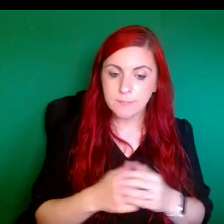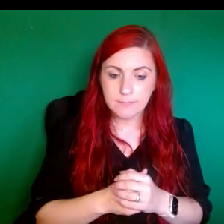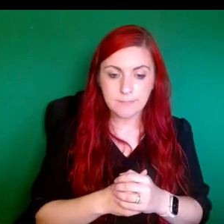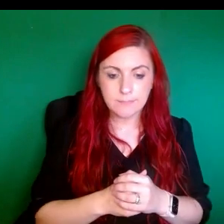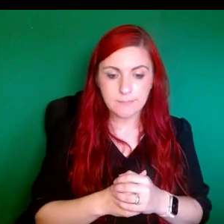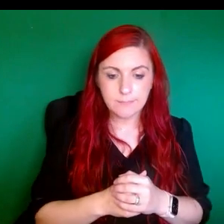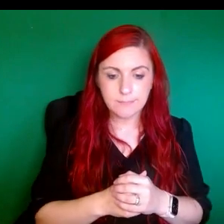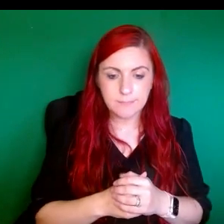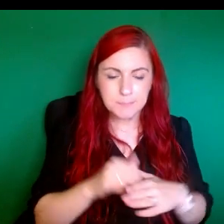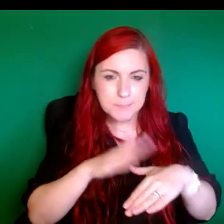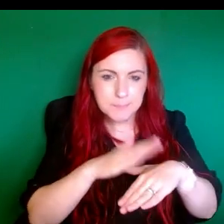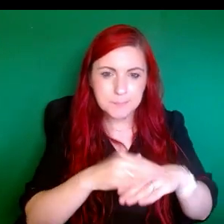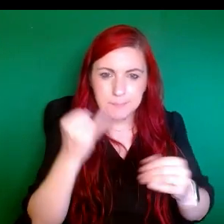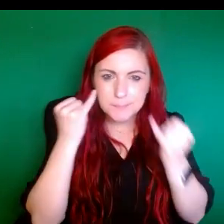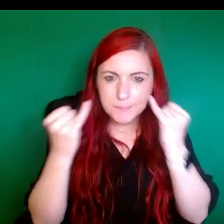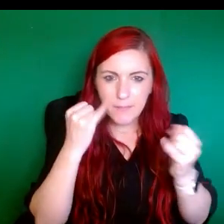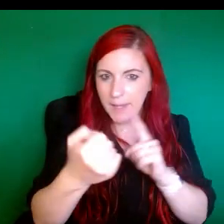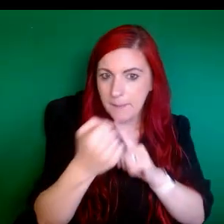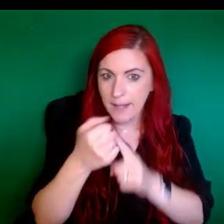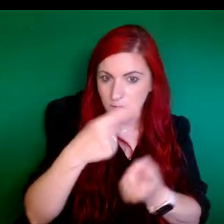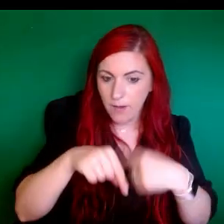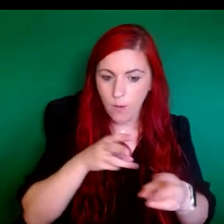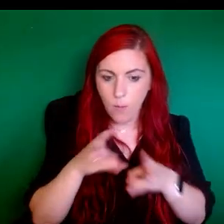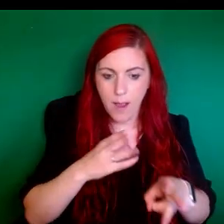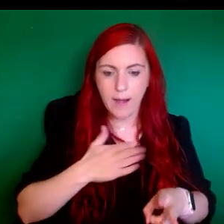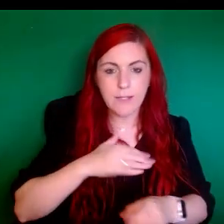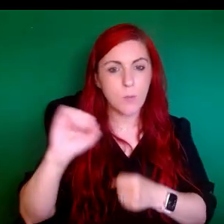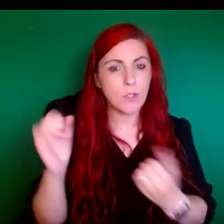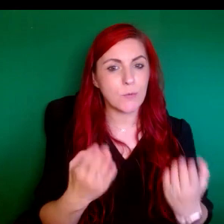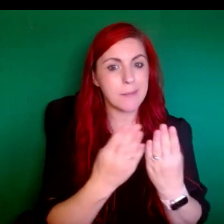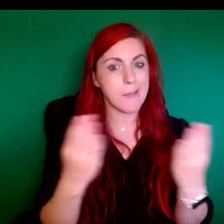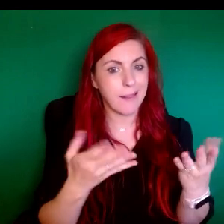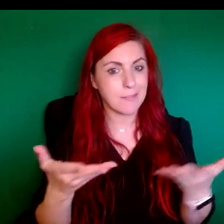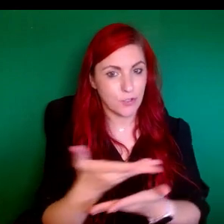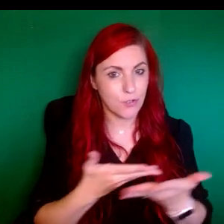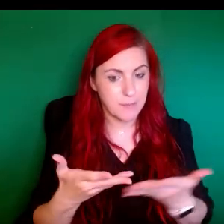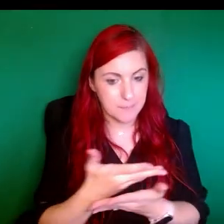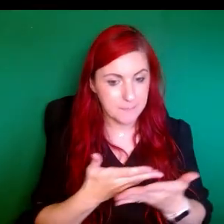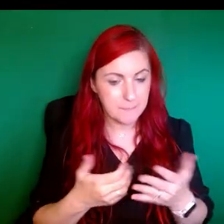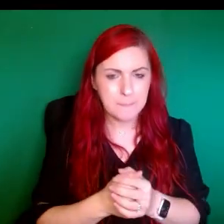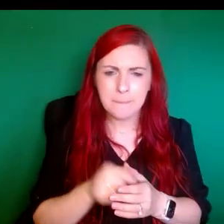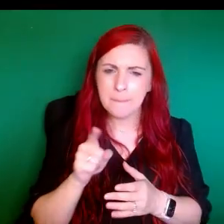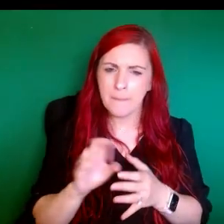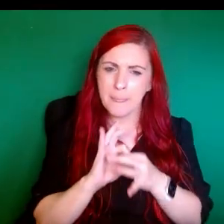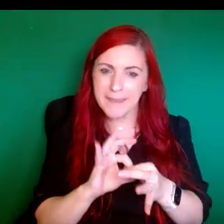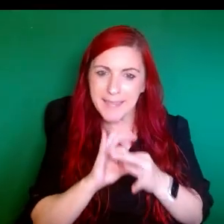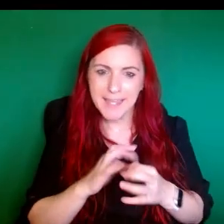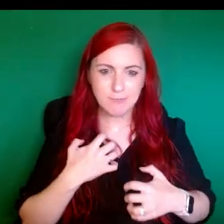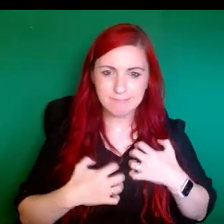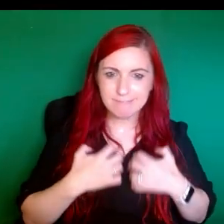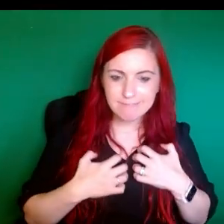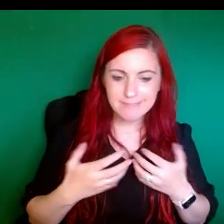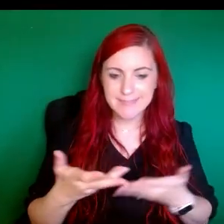work, I'd like to introduce our panel discussion. This is an engaging and lively discussion recorded earlier with our heads of service